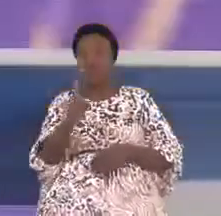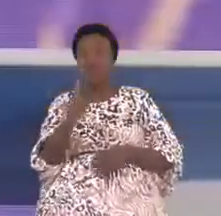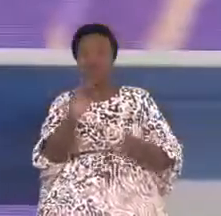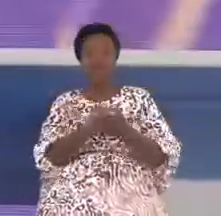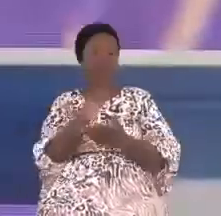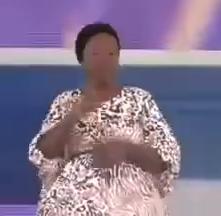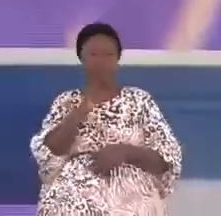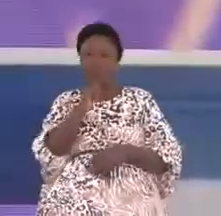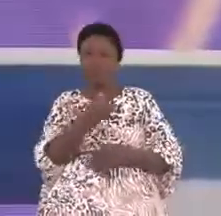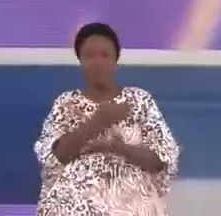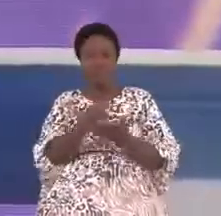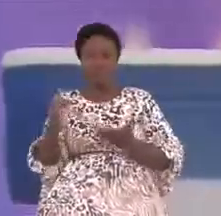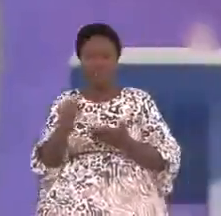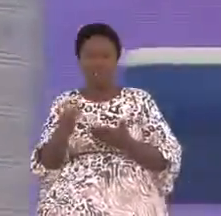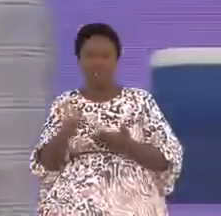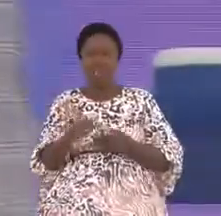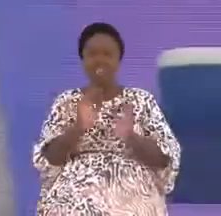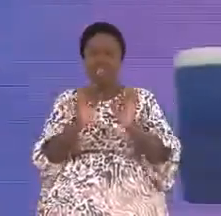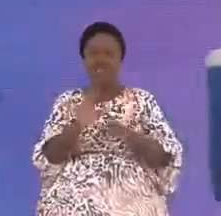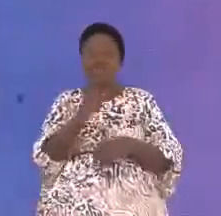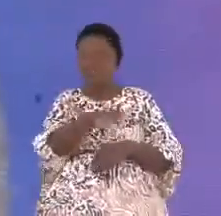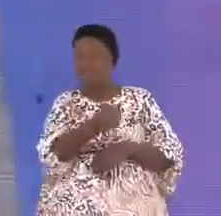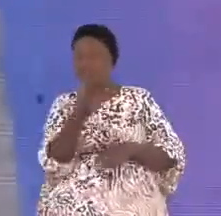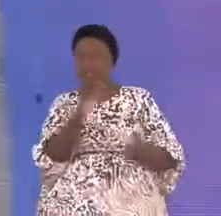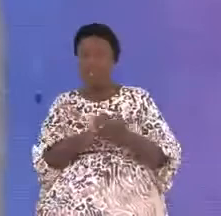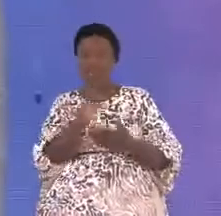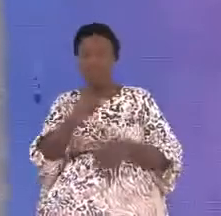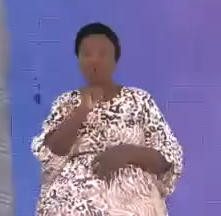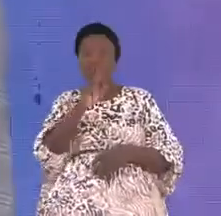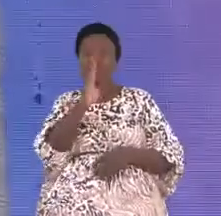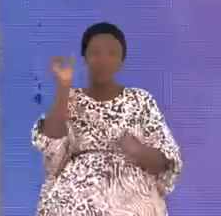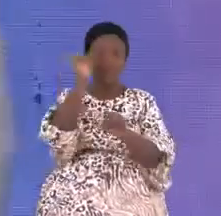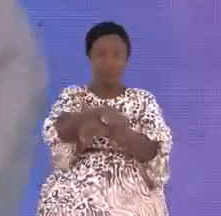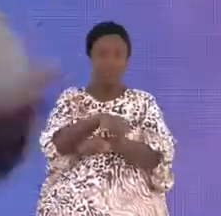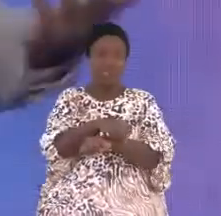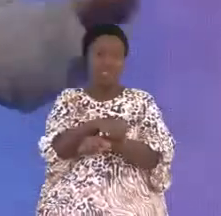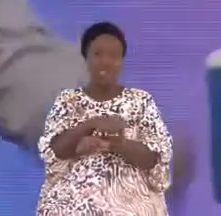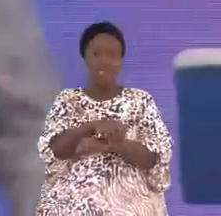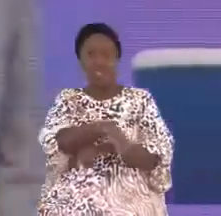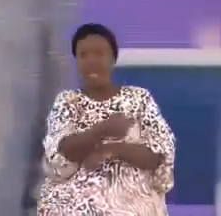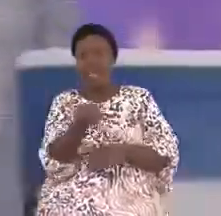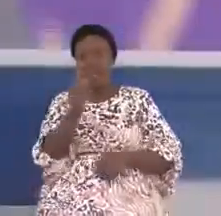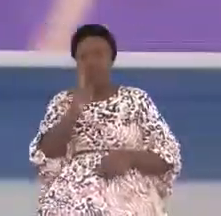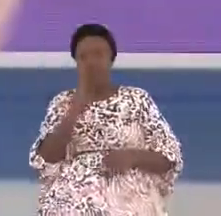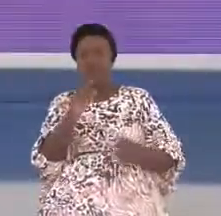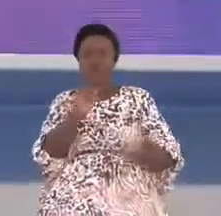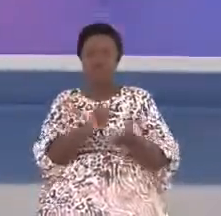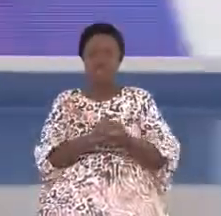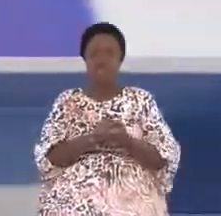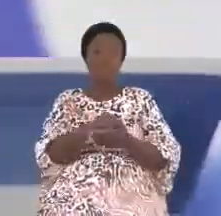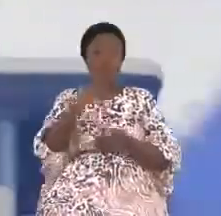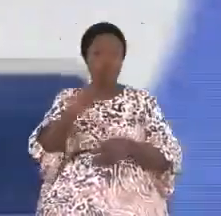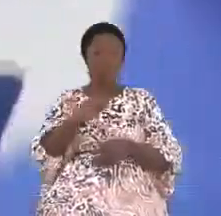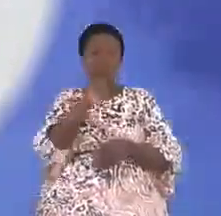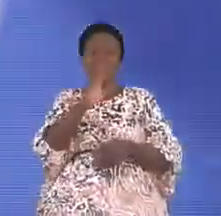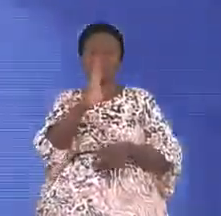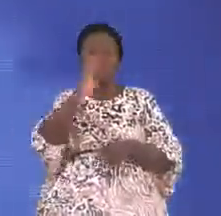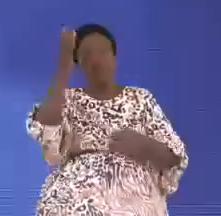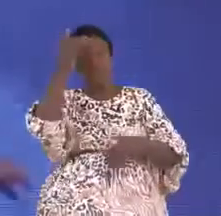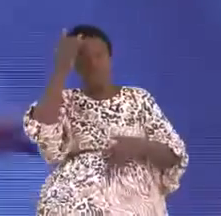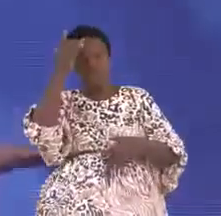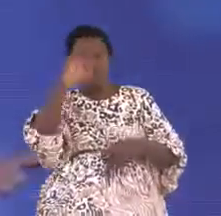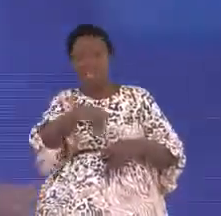fail anyone that shouldn't be defeated anyone that shouldn't be sick